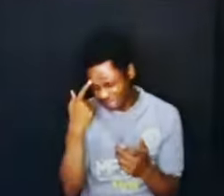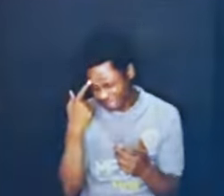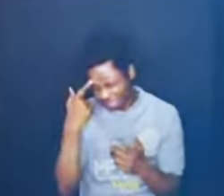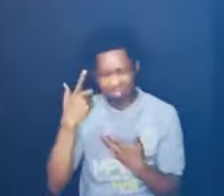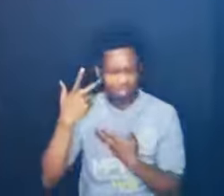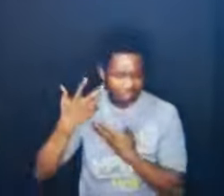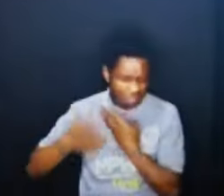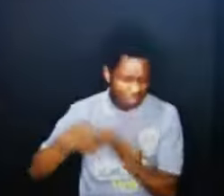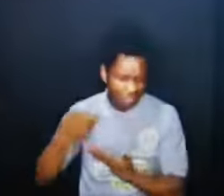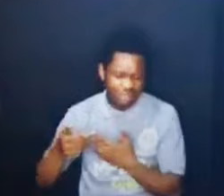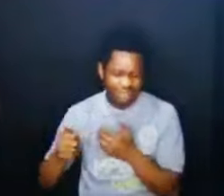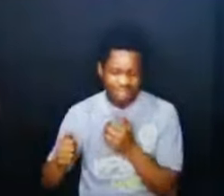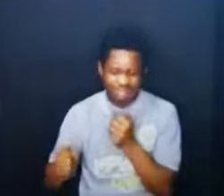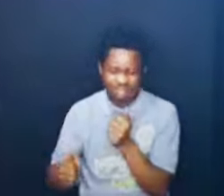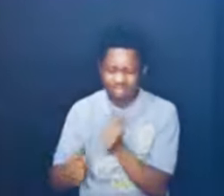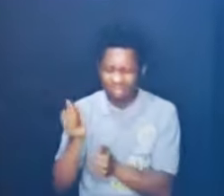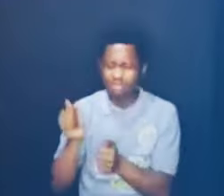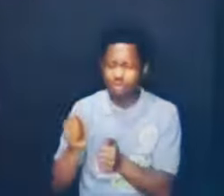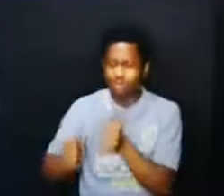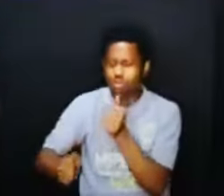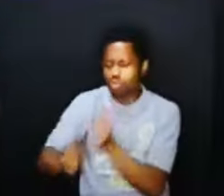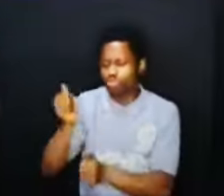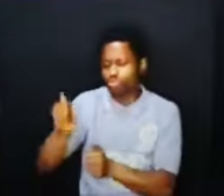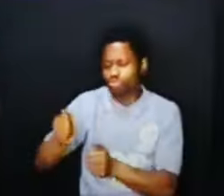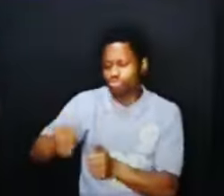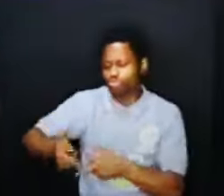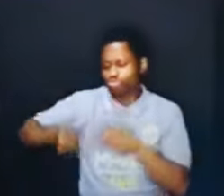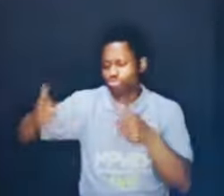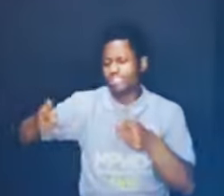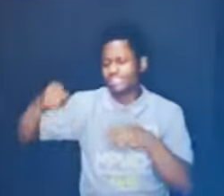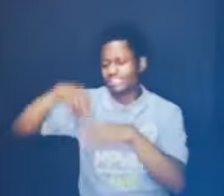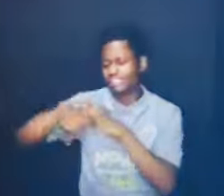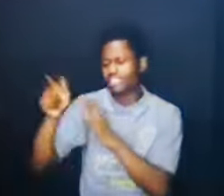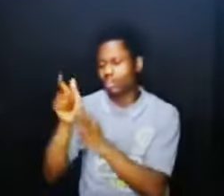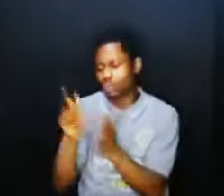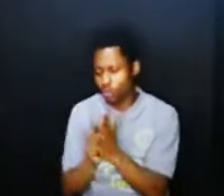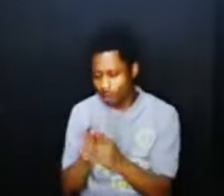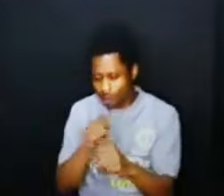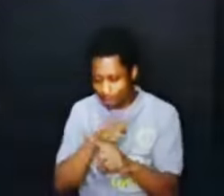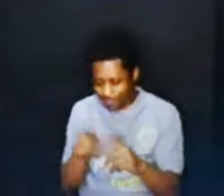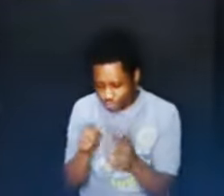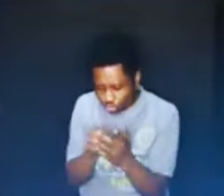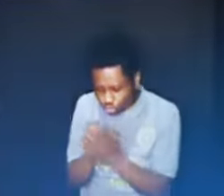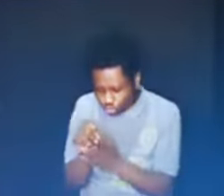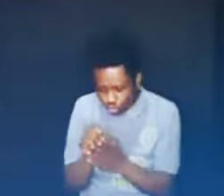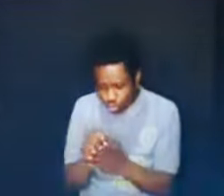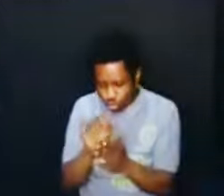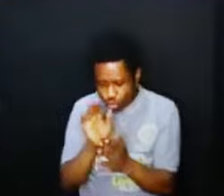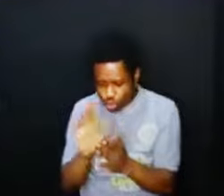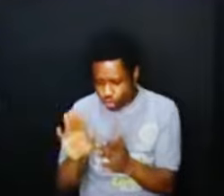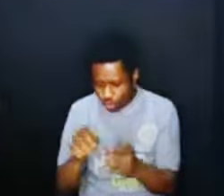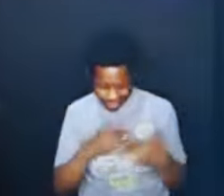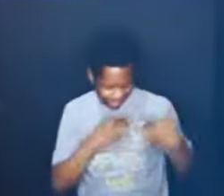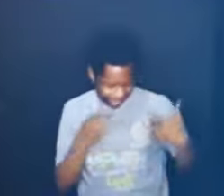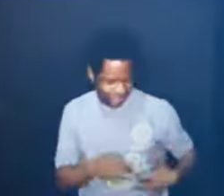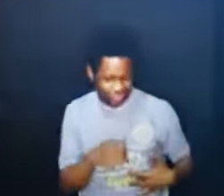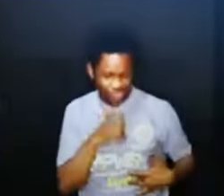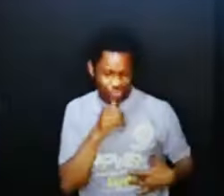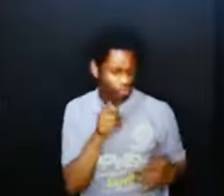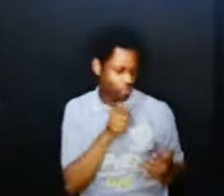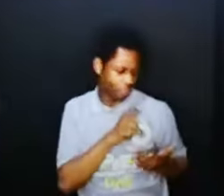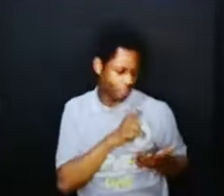no, I but their hearts were not pure before God. Now, so, one coma dear, and tene, when you but this new form